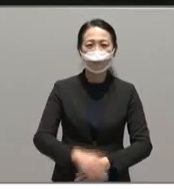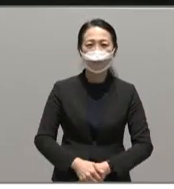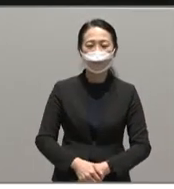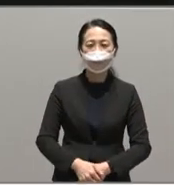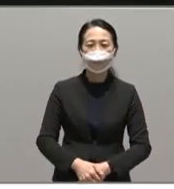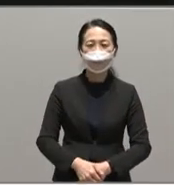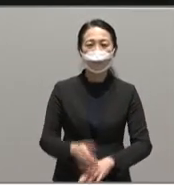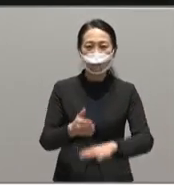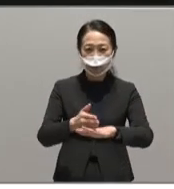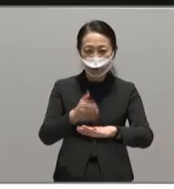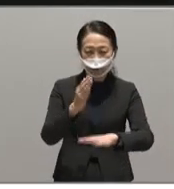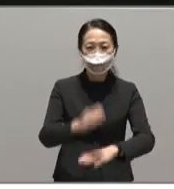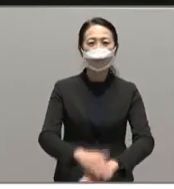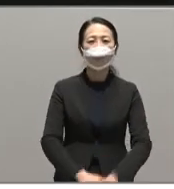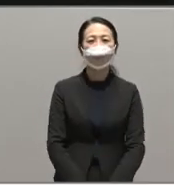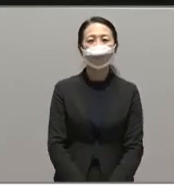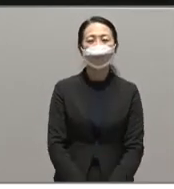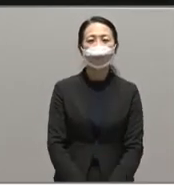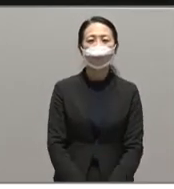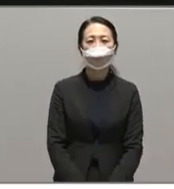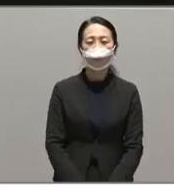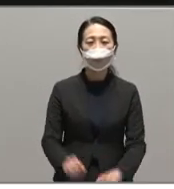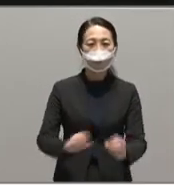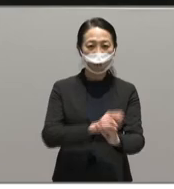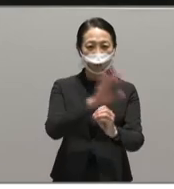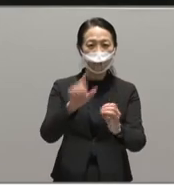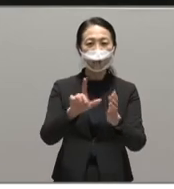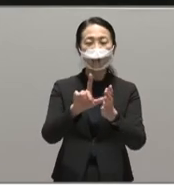cancer. And they can also contribute to one health.